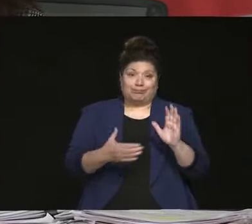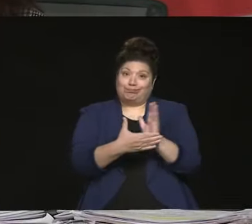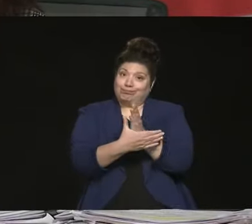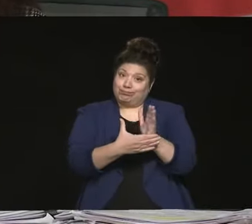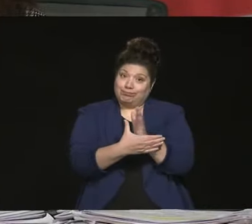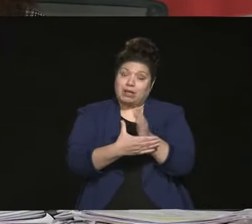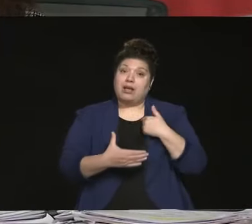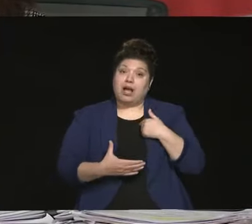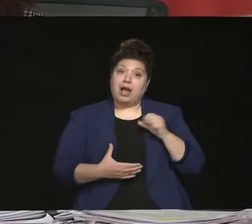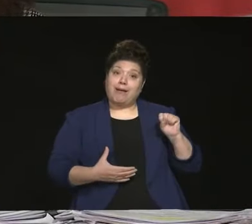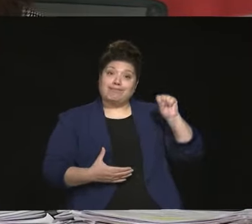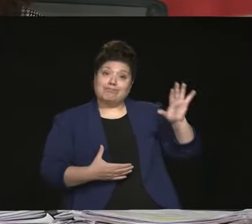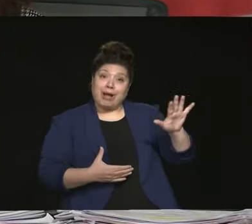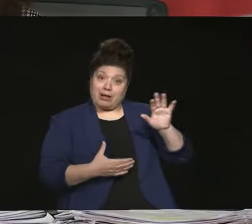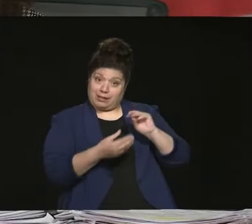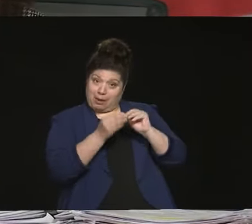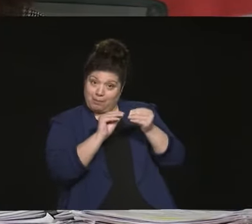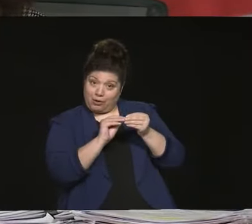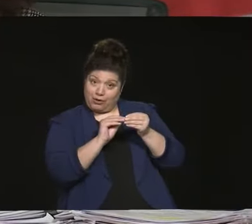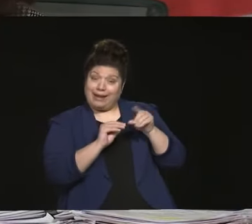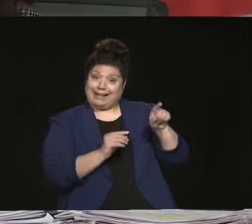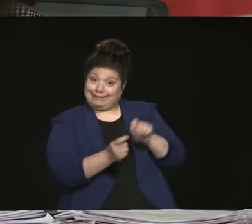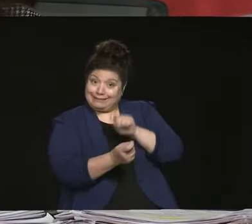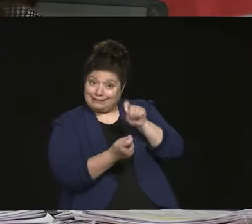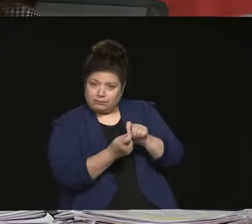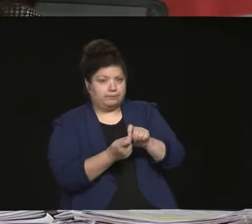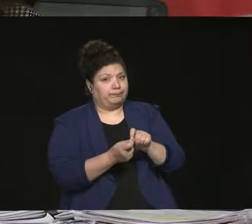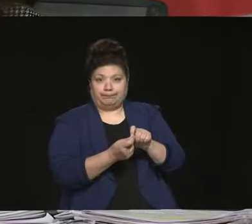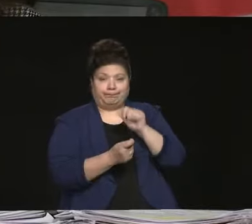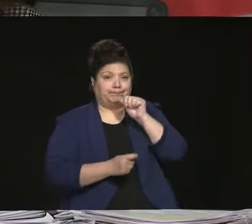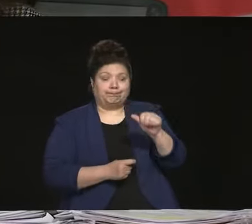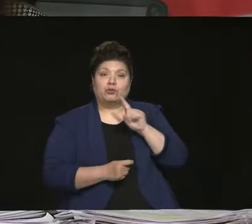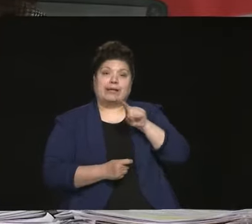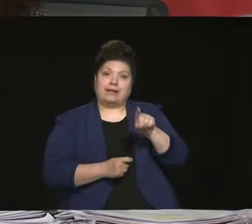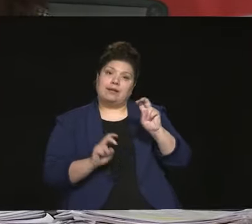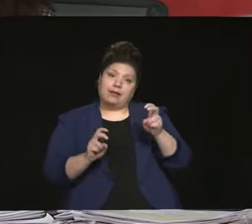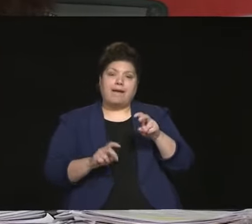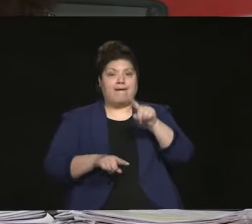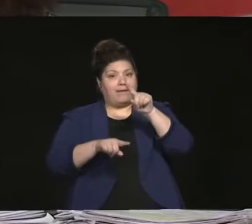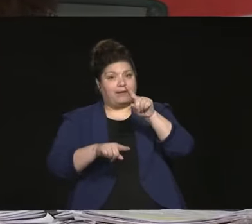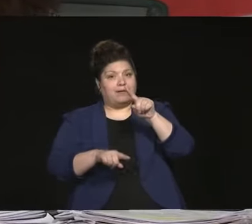to variations as we change those projections over time.